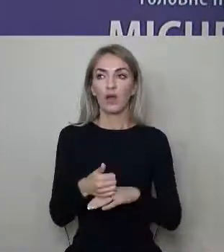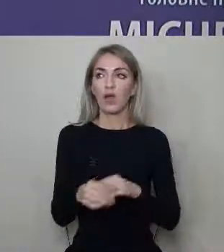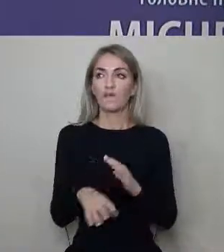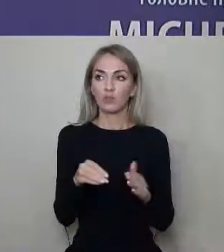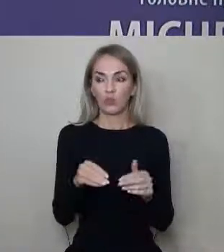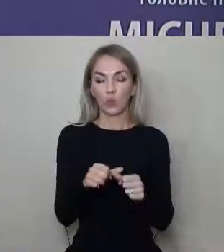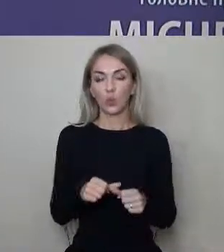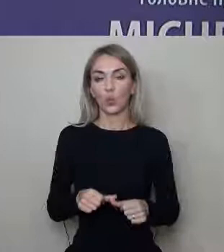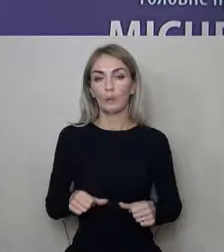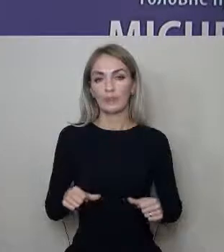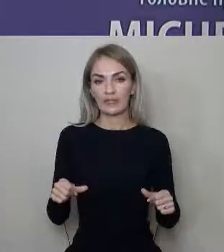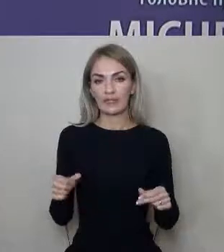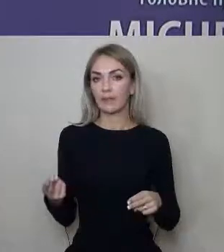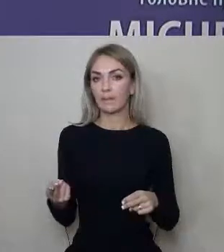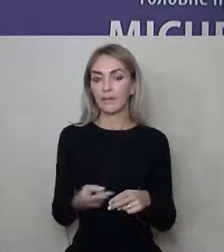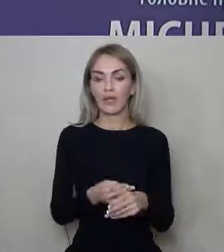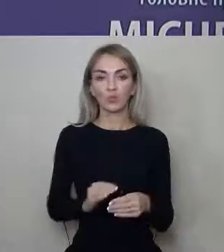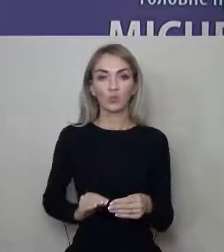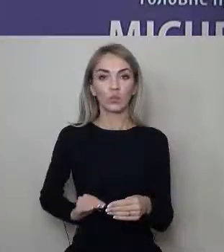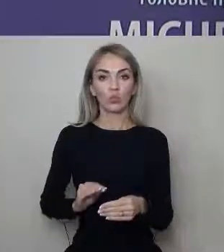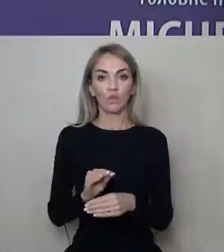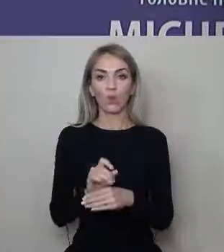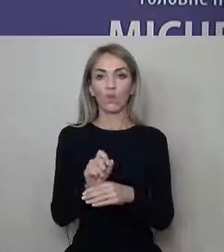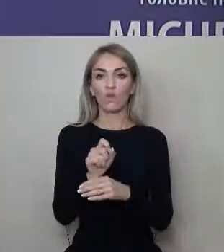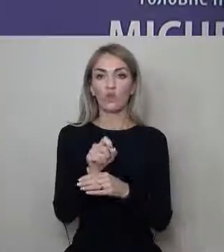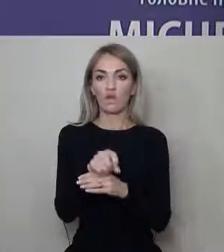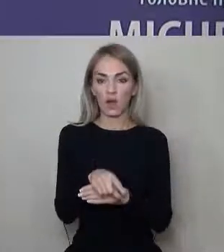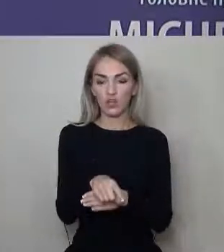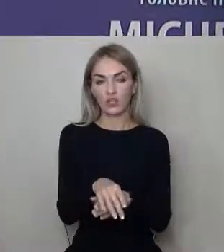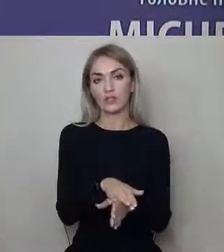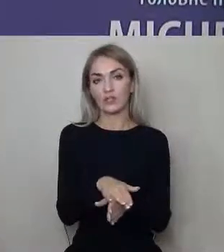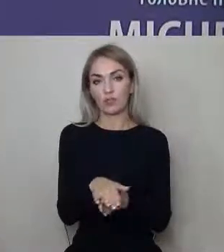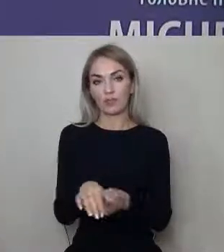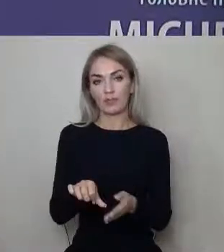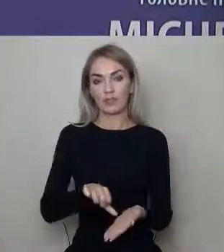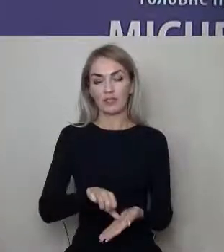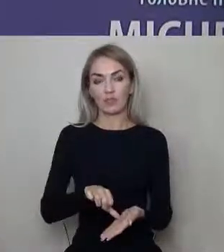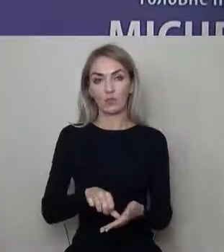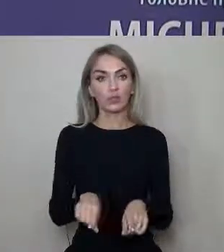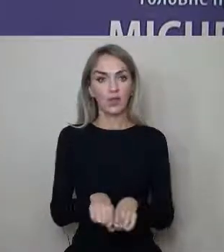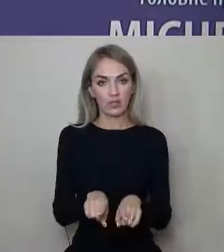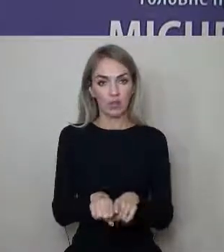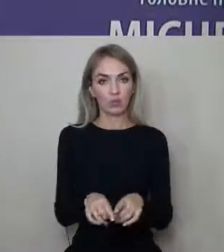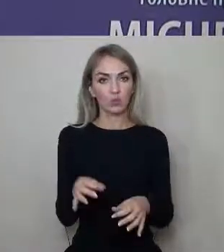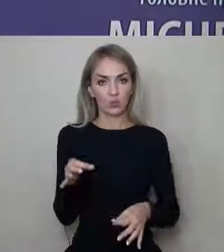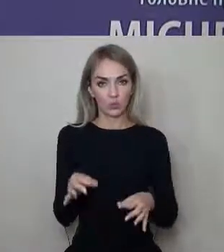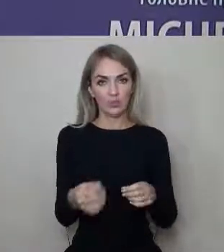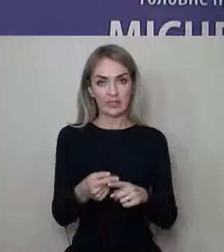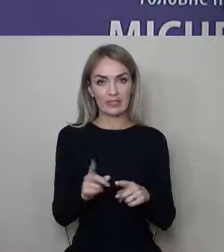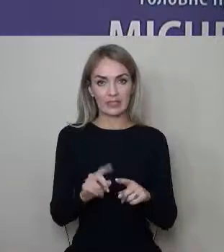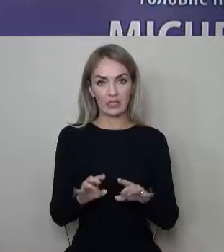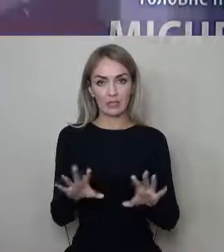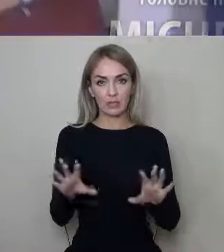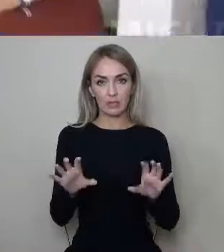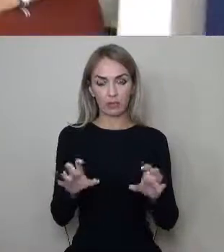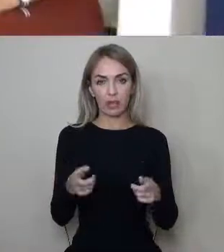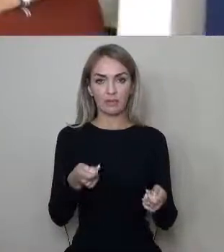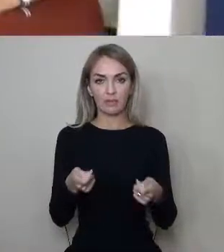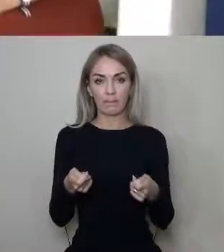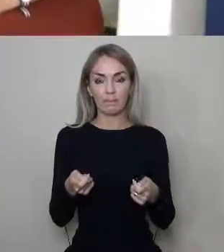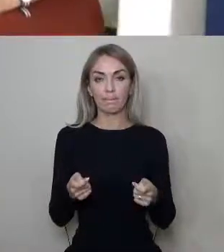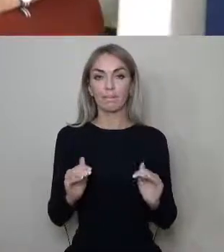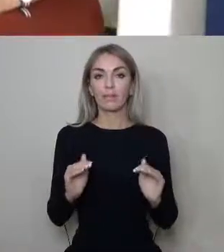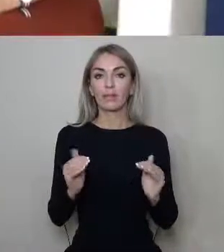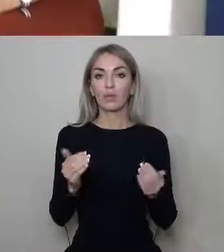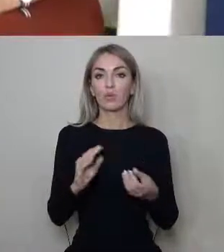the head of the election commission, without any additional authorization, acted as a representative. And the courts,